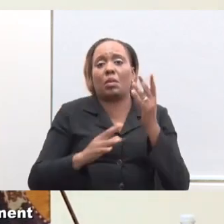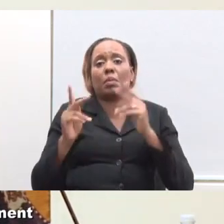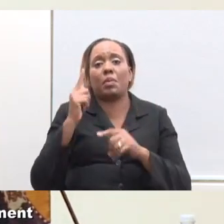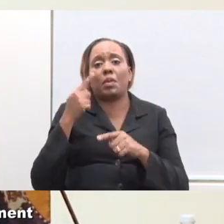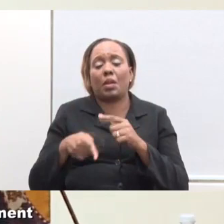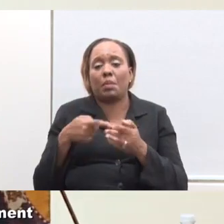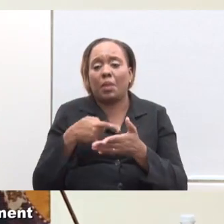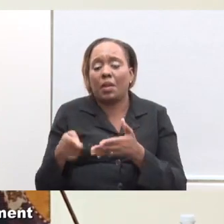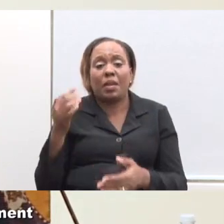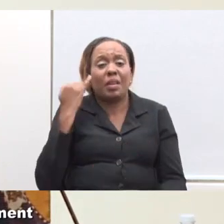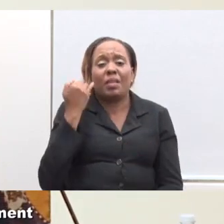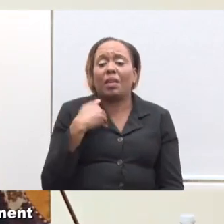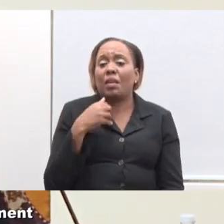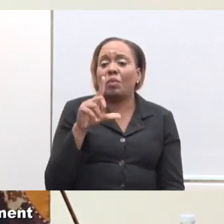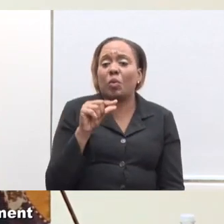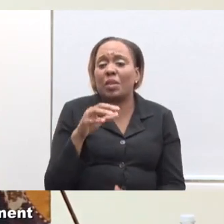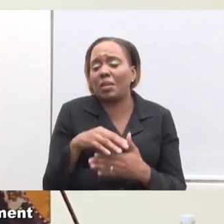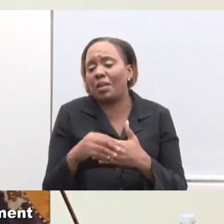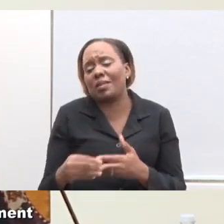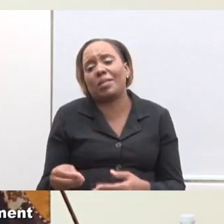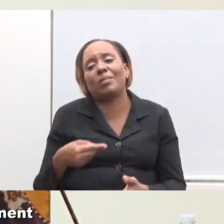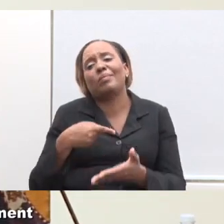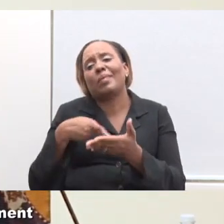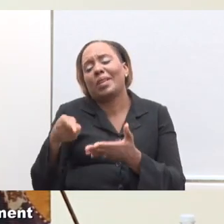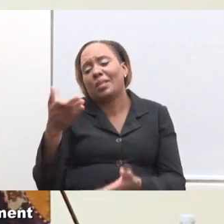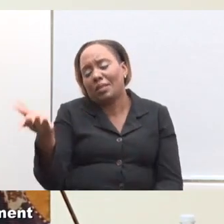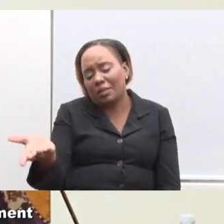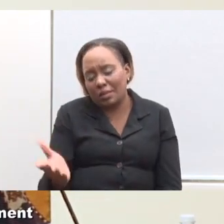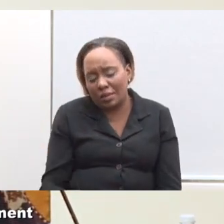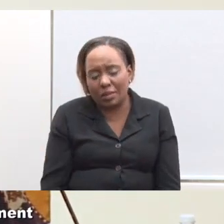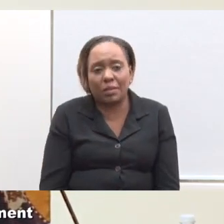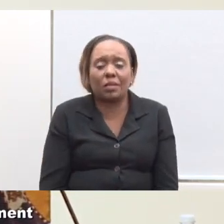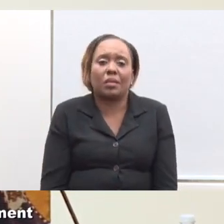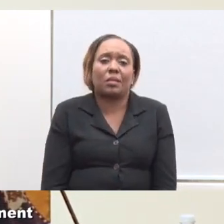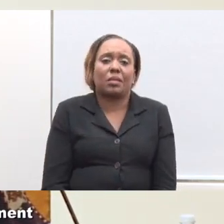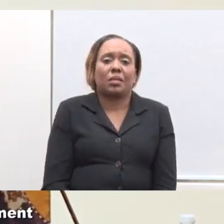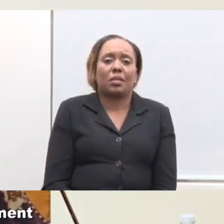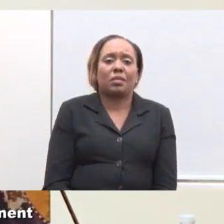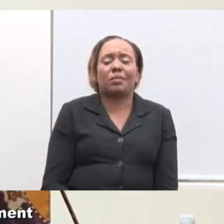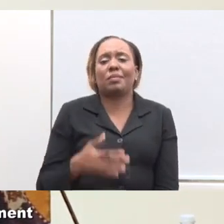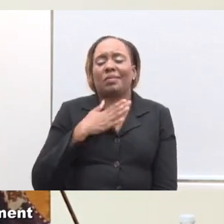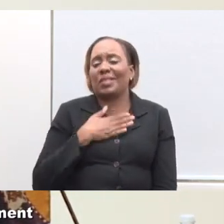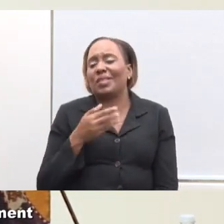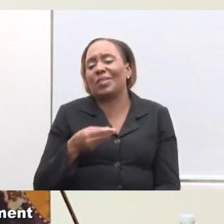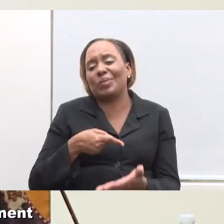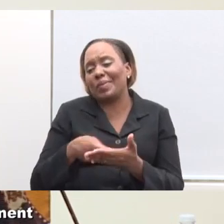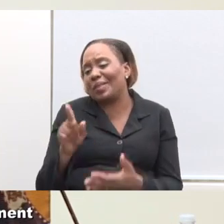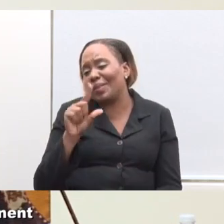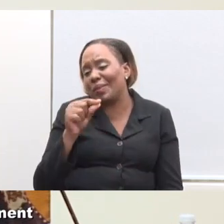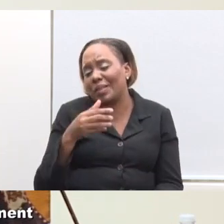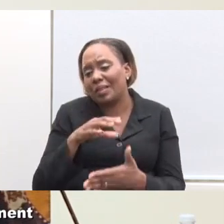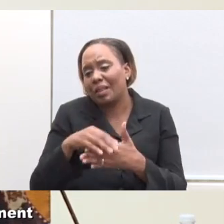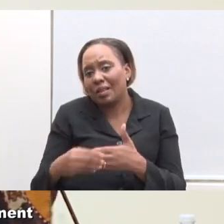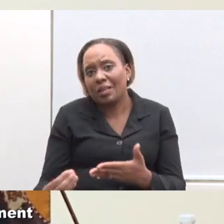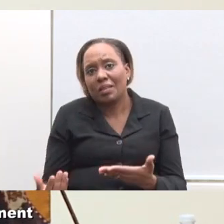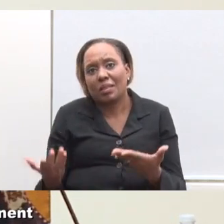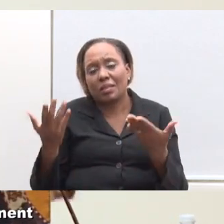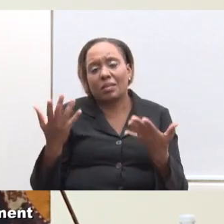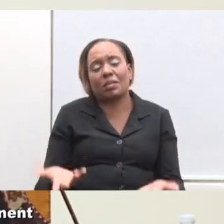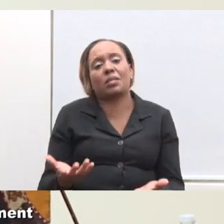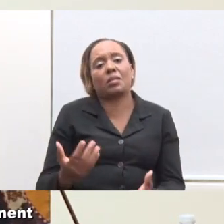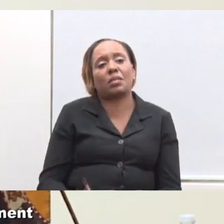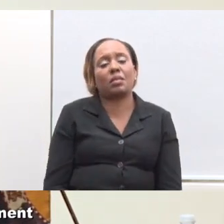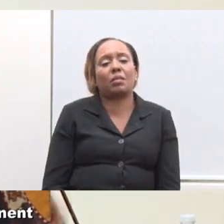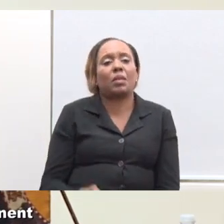got a $20, go and put it down there for me at the Water Authority, and let us go forward. Even if we're not asking you to clear